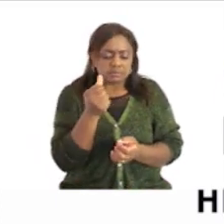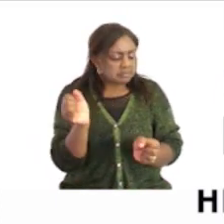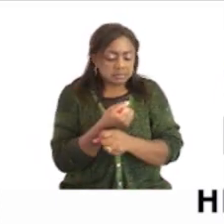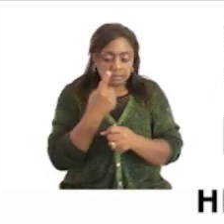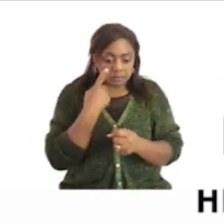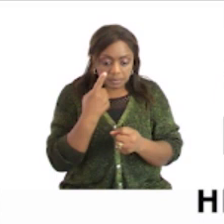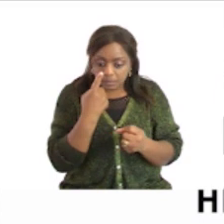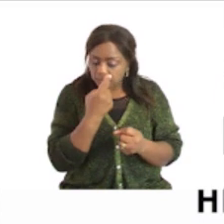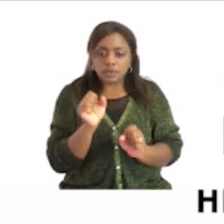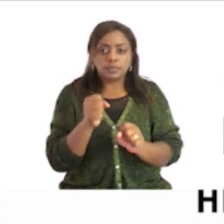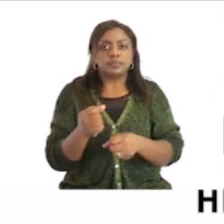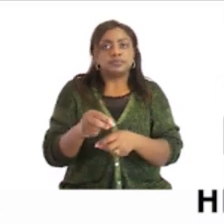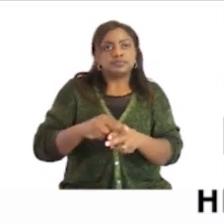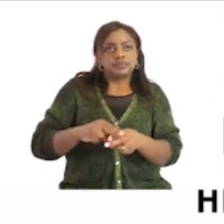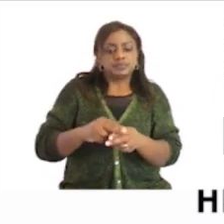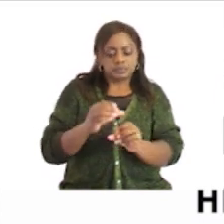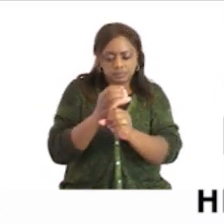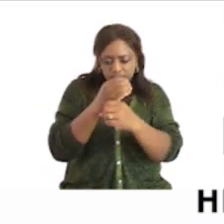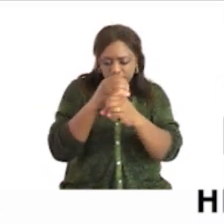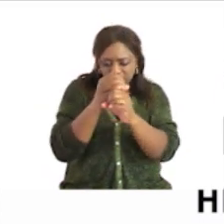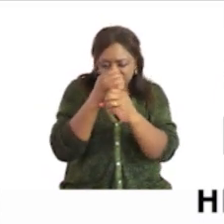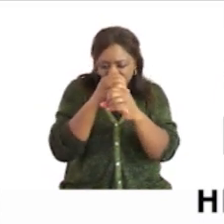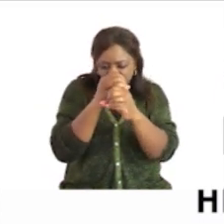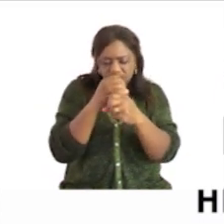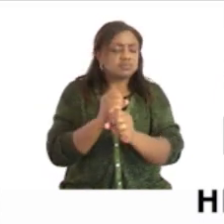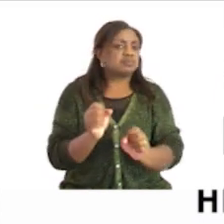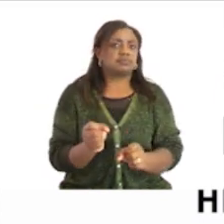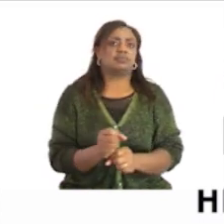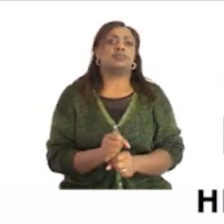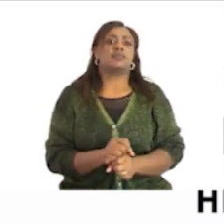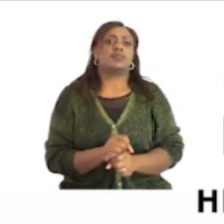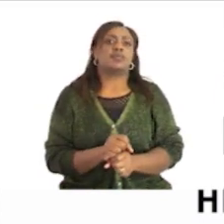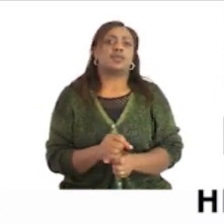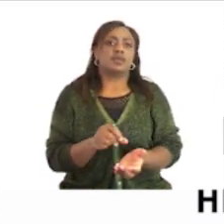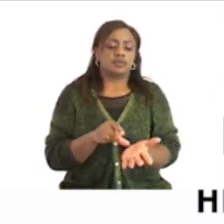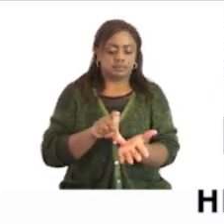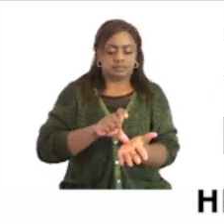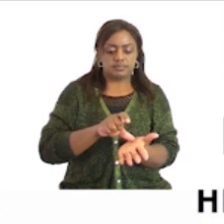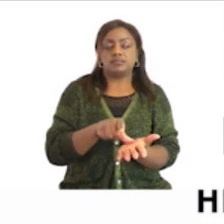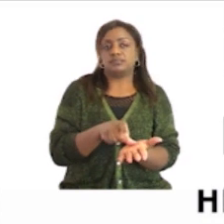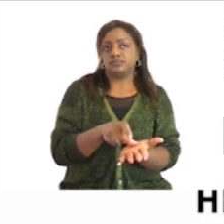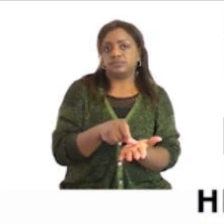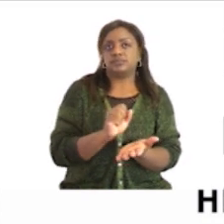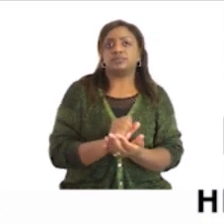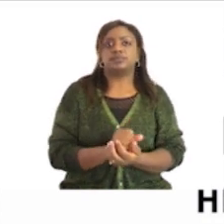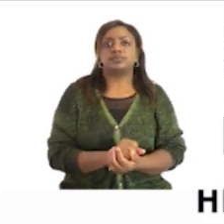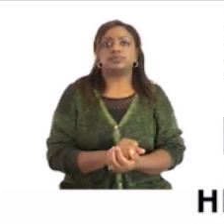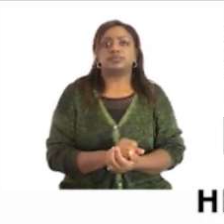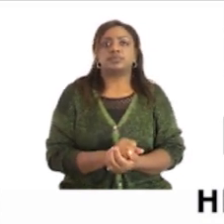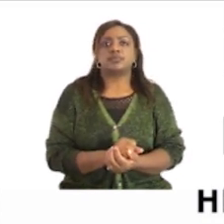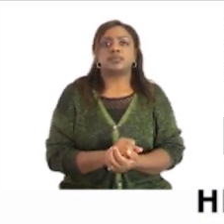ill. And the thing is, guys, they are so small that you cannot see them without a microscope. A microscope is a pretty